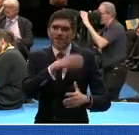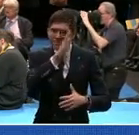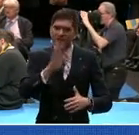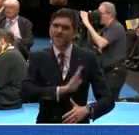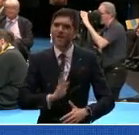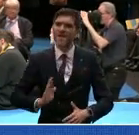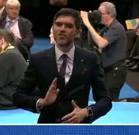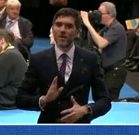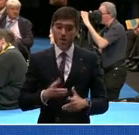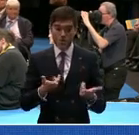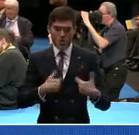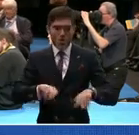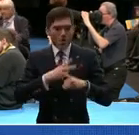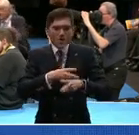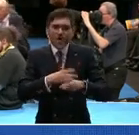the world.